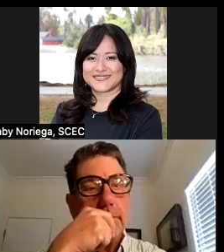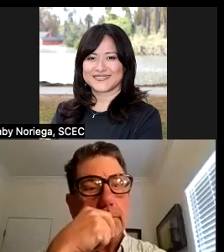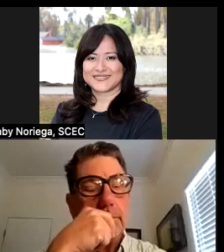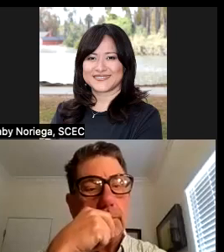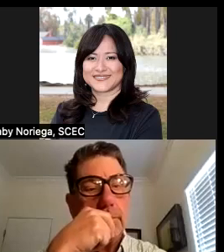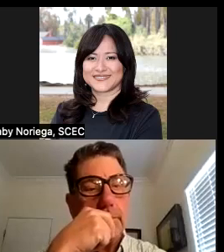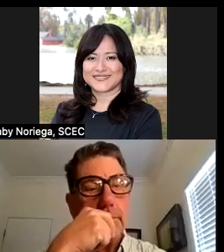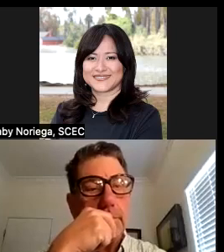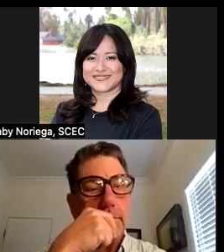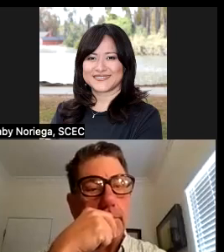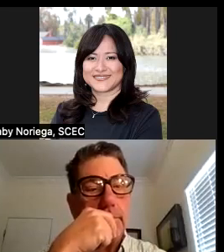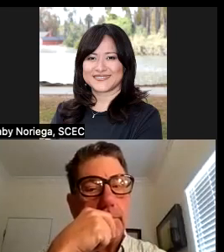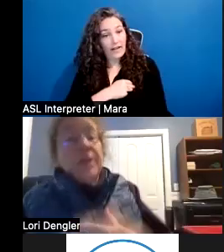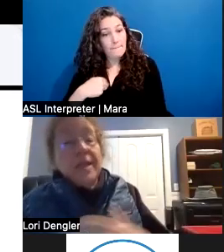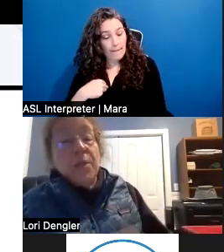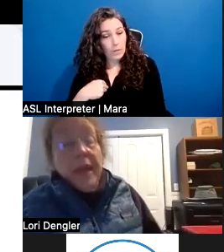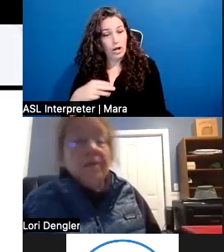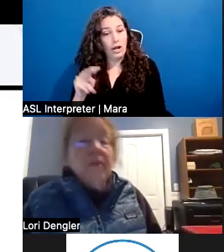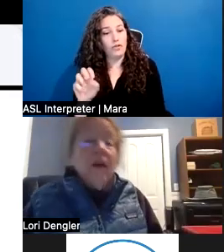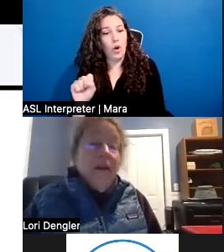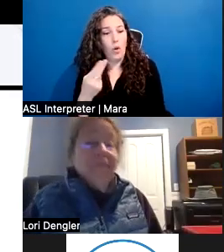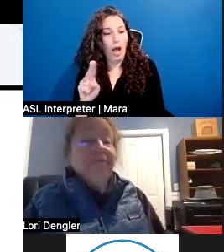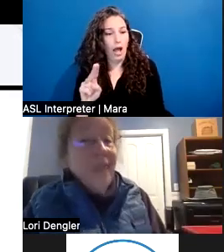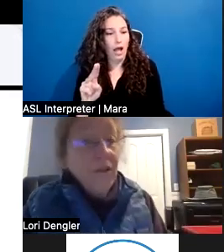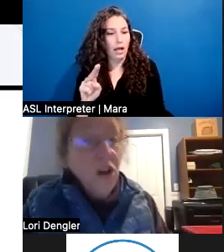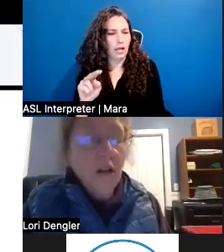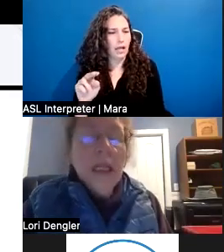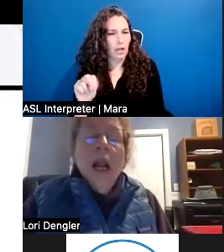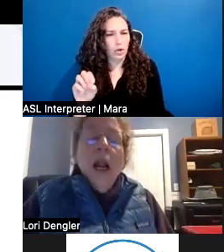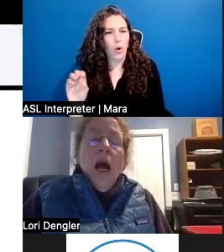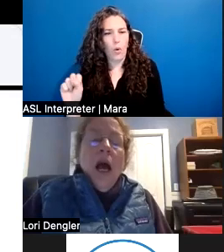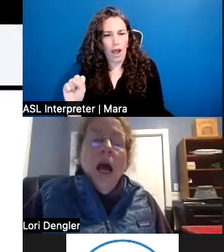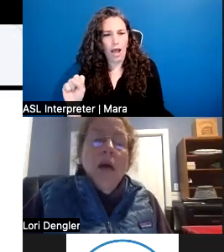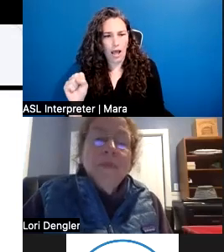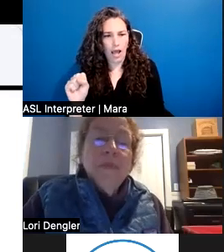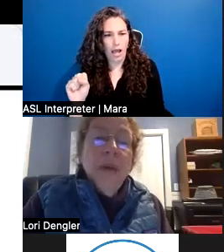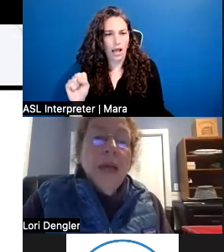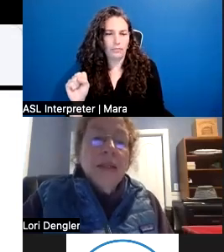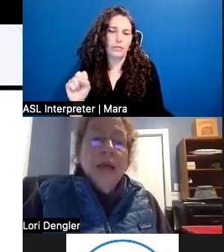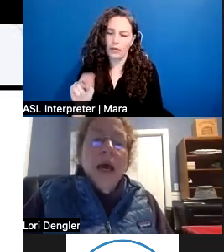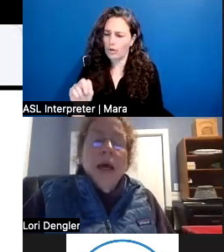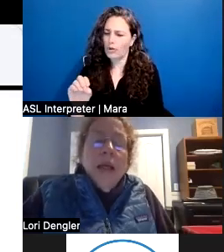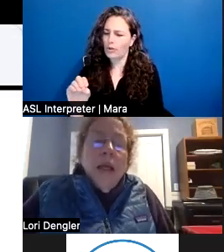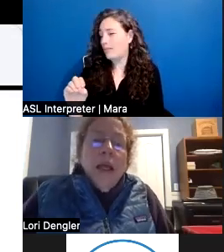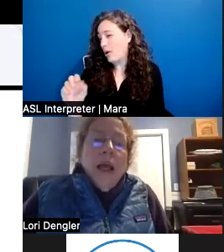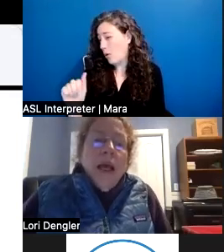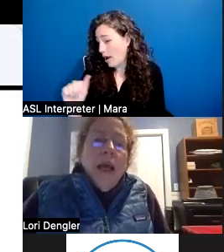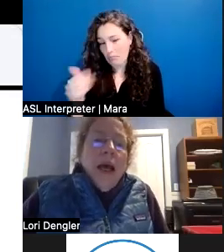tsunami advisory panel. I will be participating on that call. But